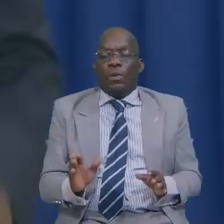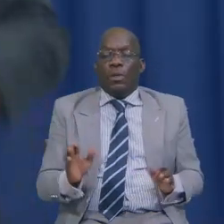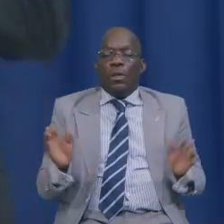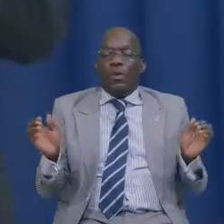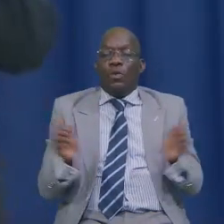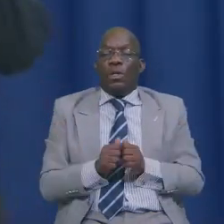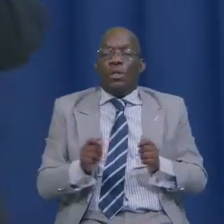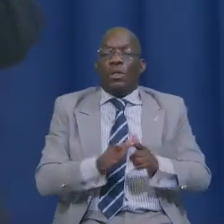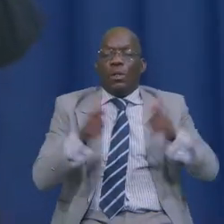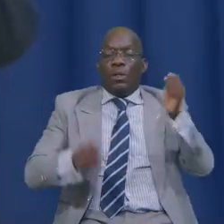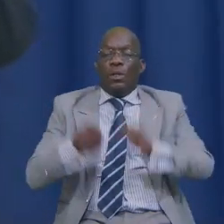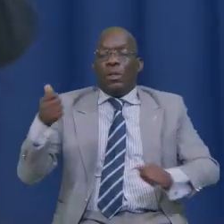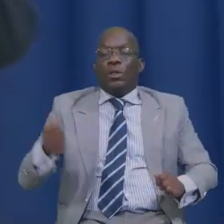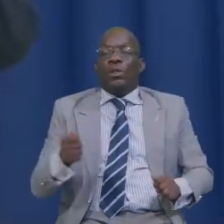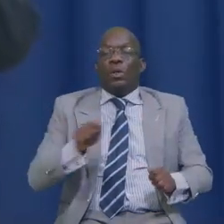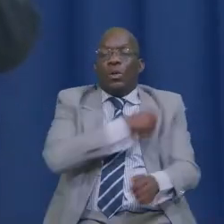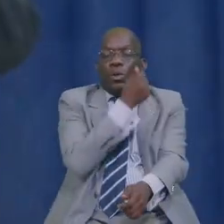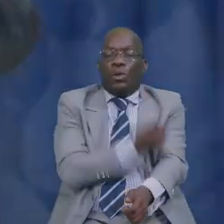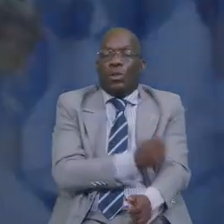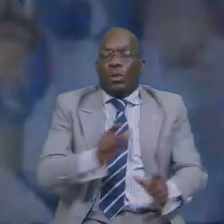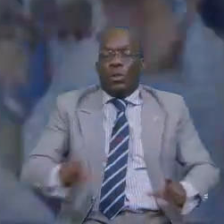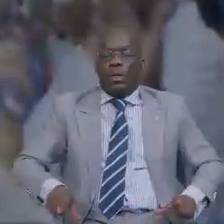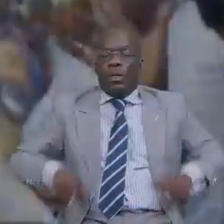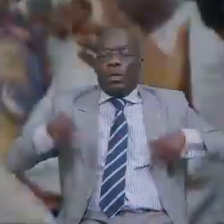authority lives inside you.